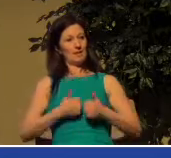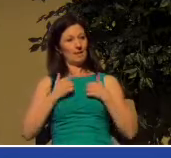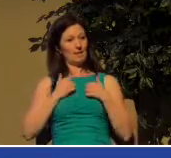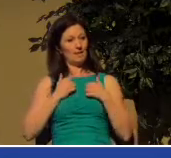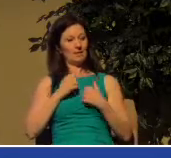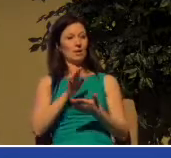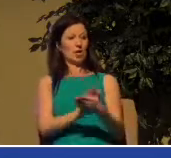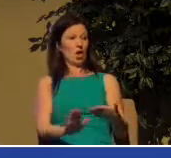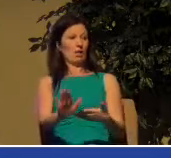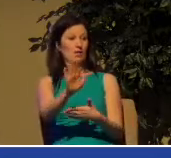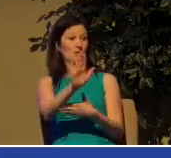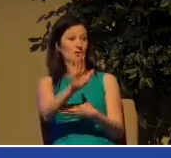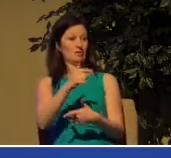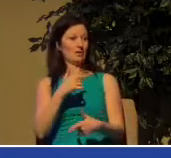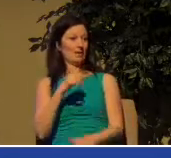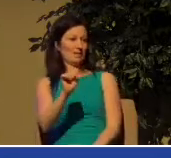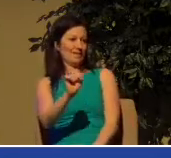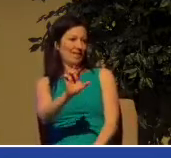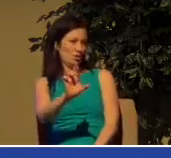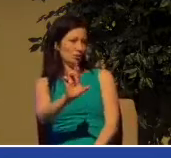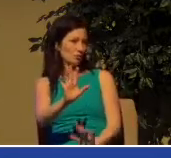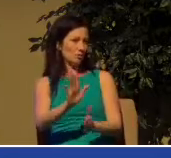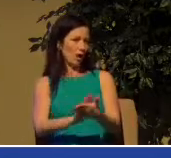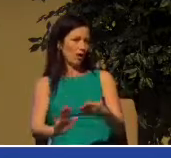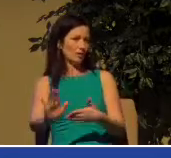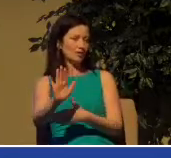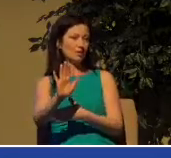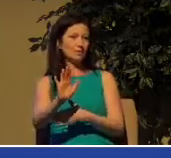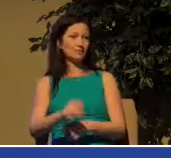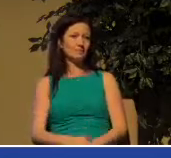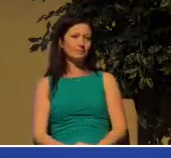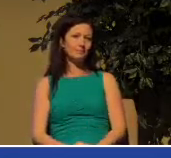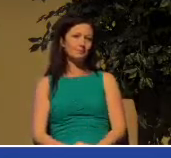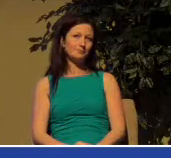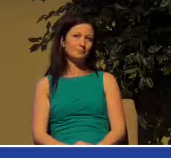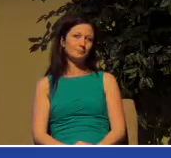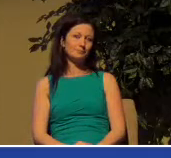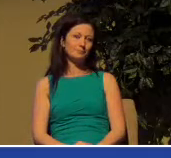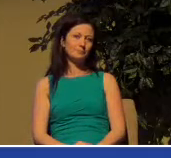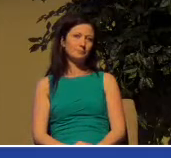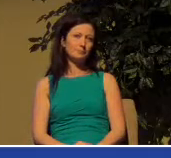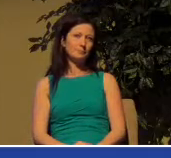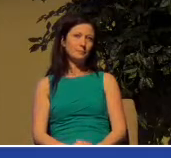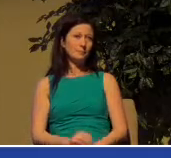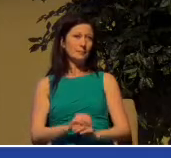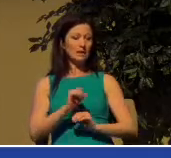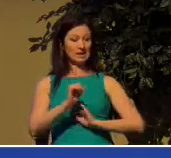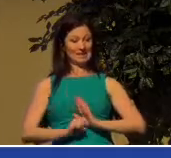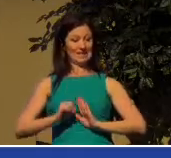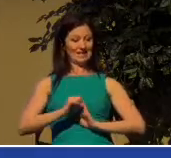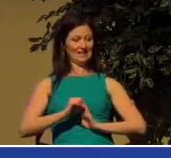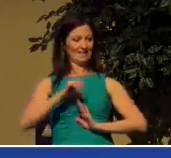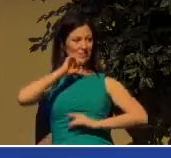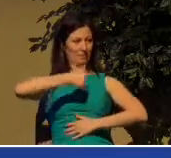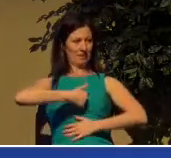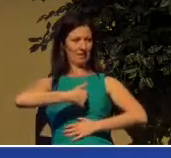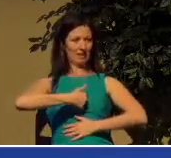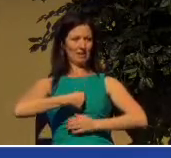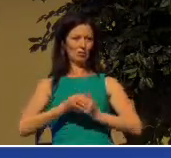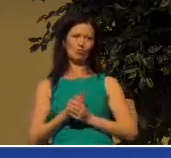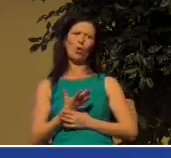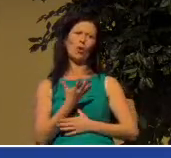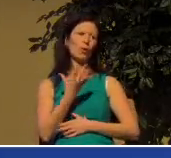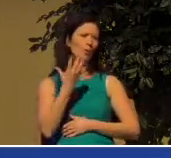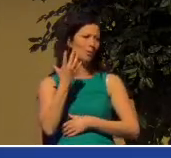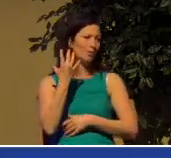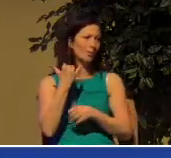at college. It had been a season of tremendous growth in the Lord. We had a little prayer